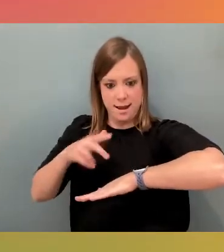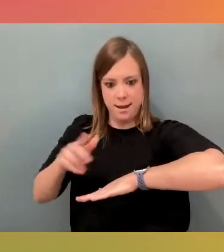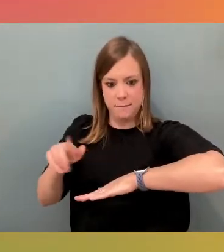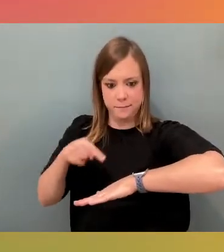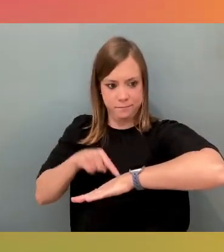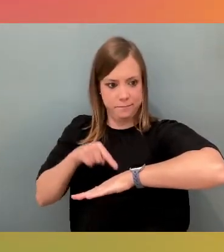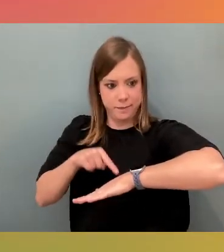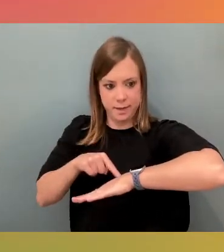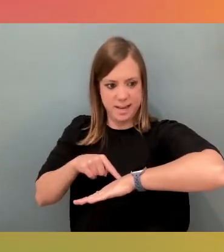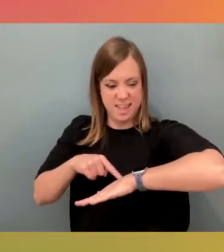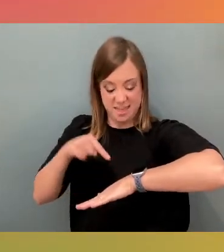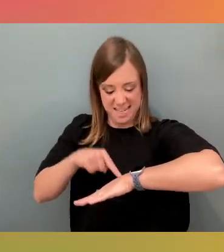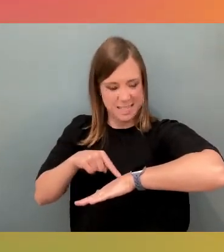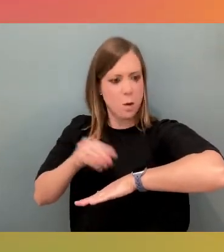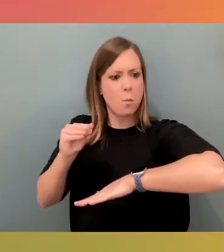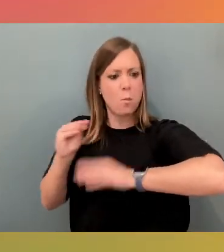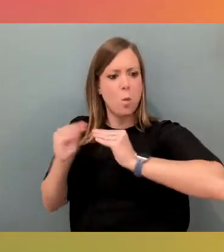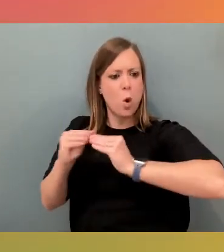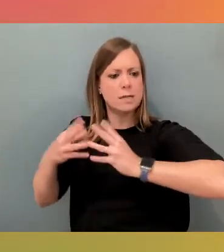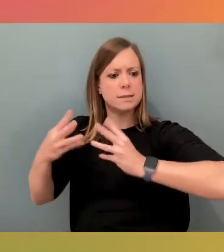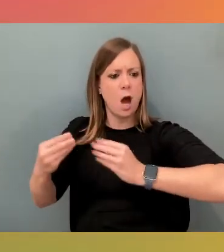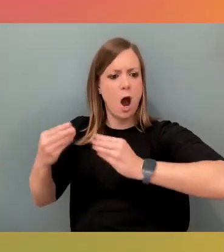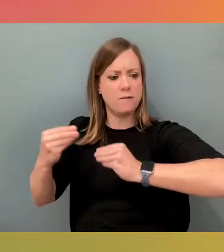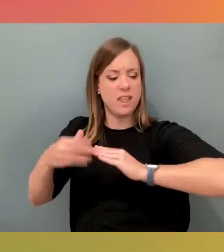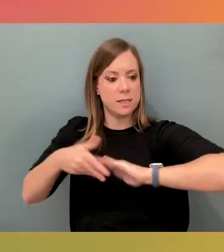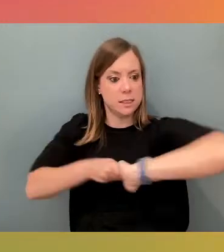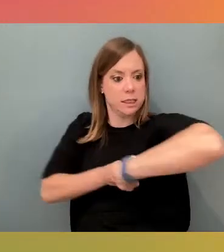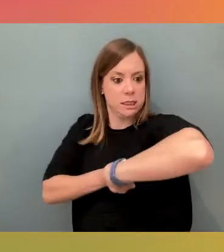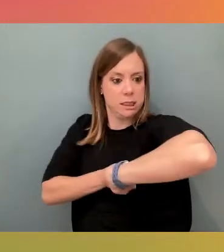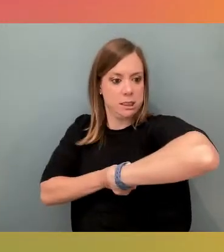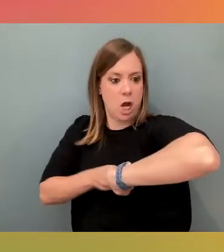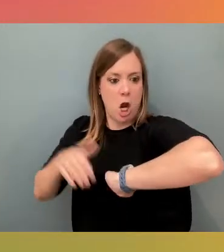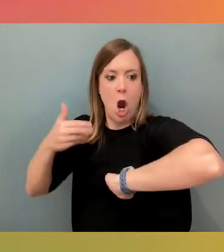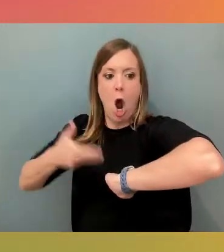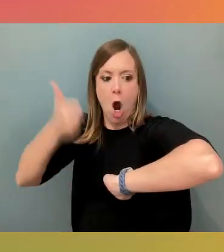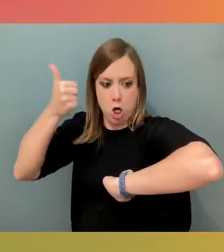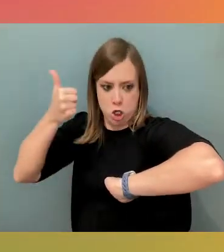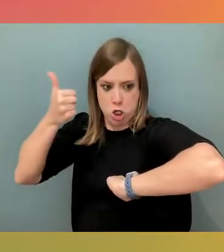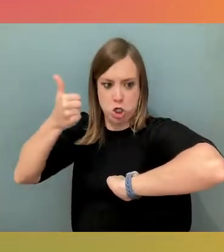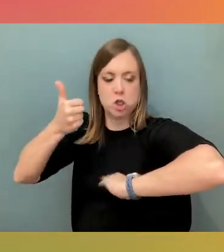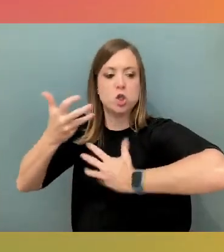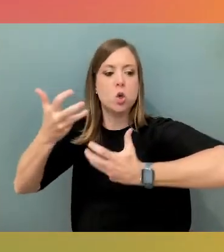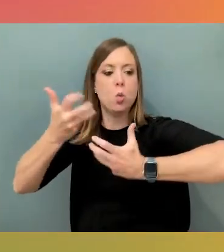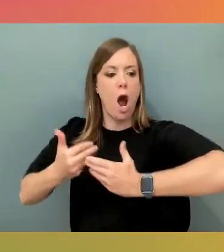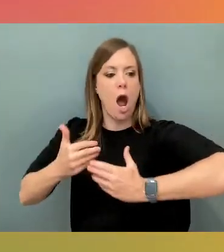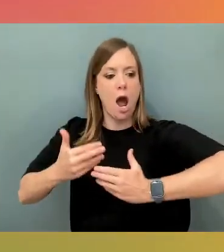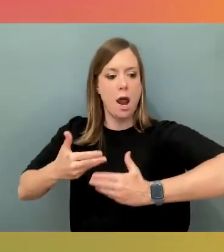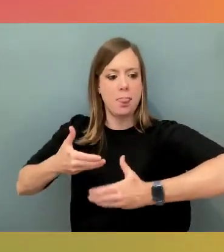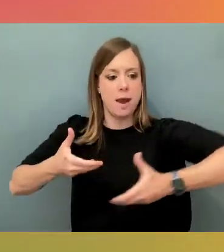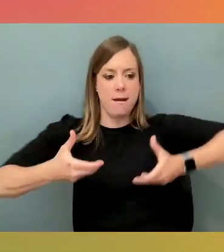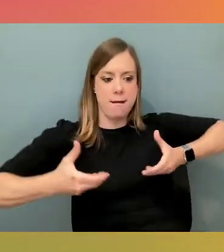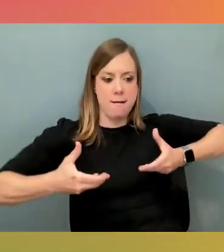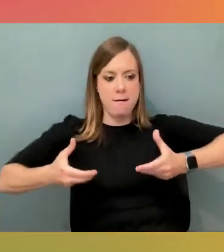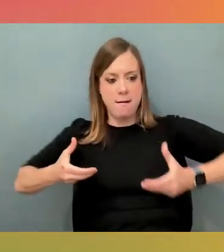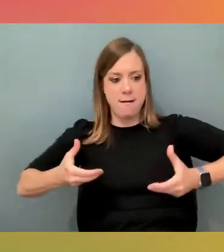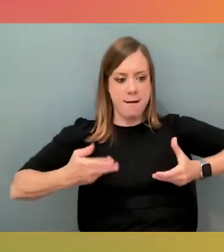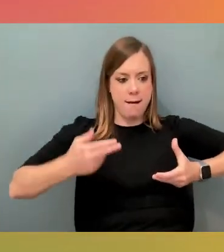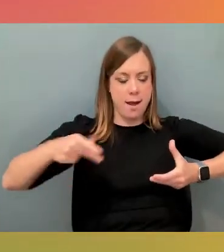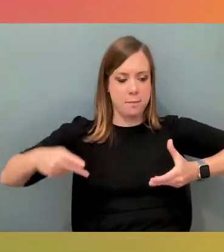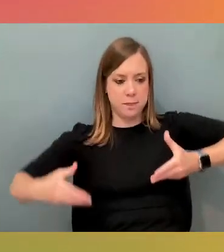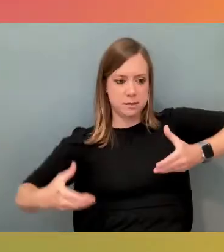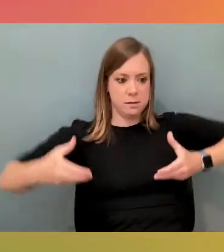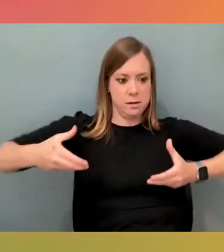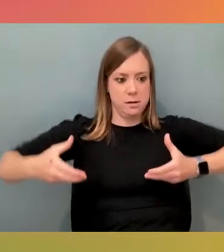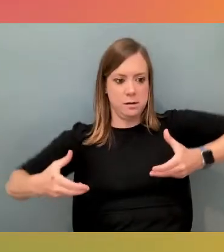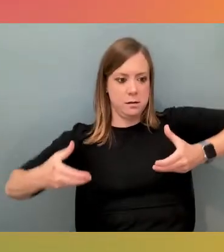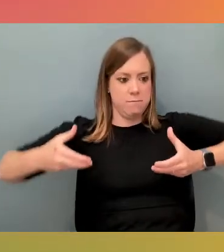What we want to think about is really distributing the weight evenly between both hips. So if you find yourself leaning to one side, do your best to square